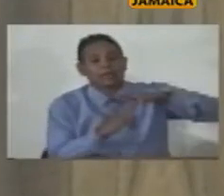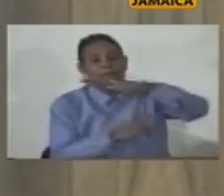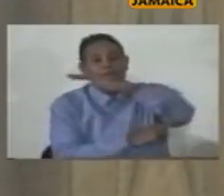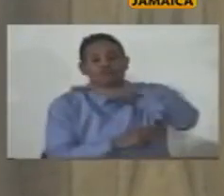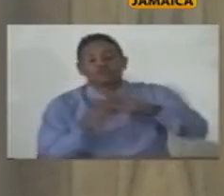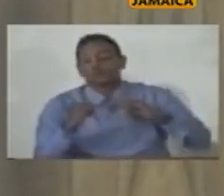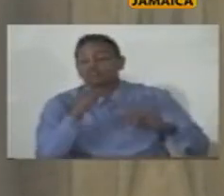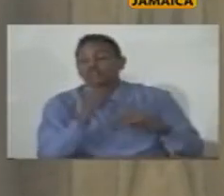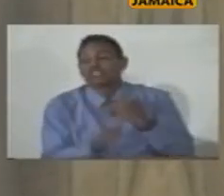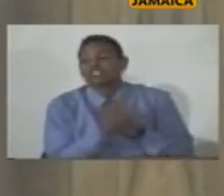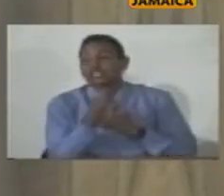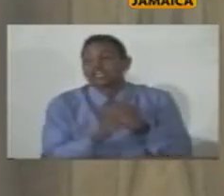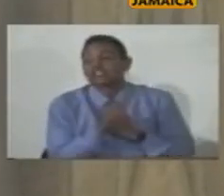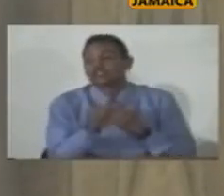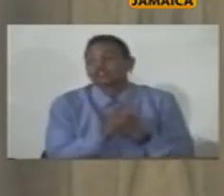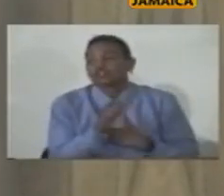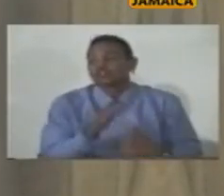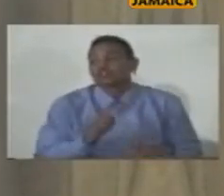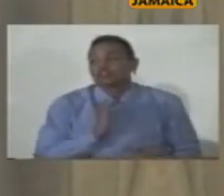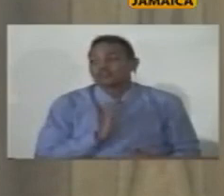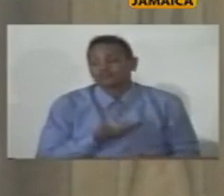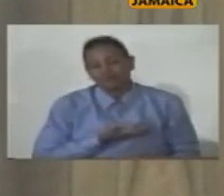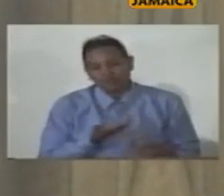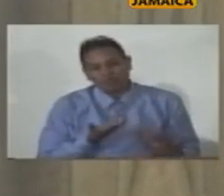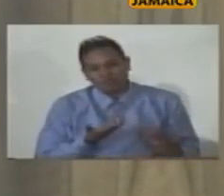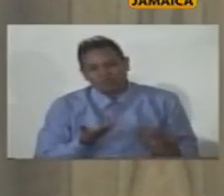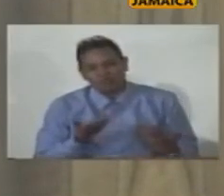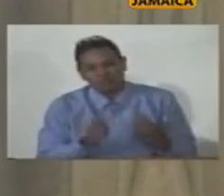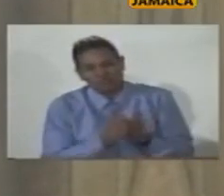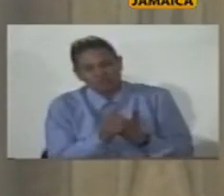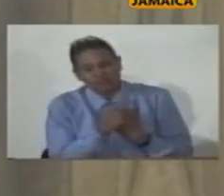our children and adults.